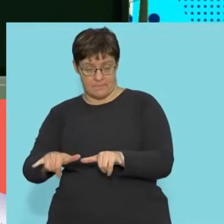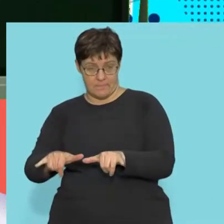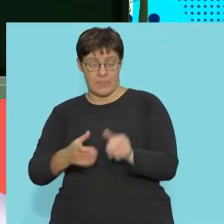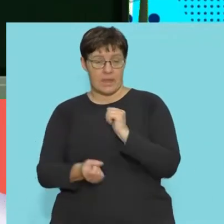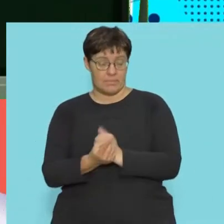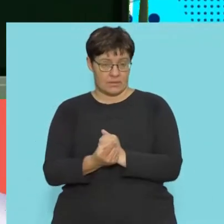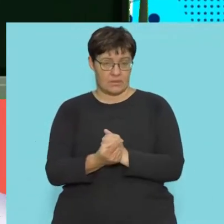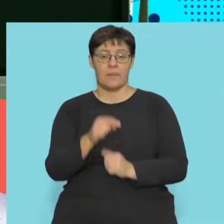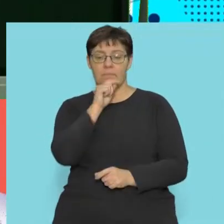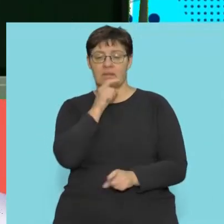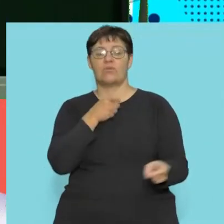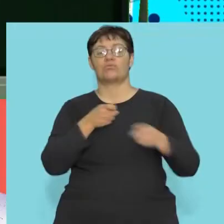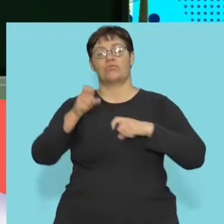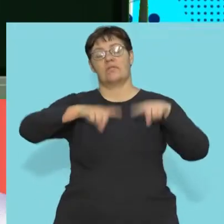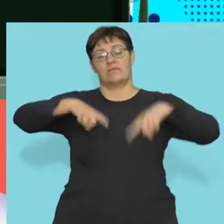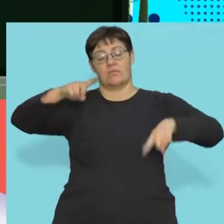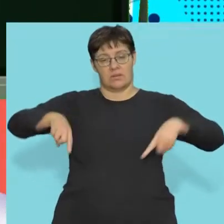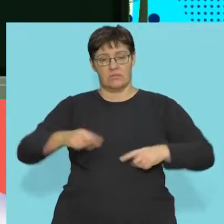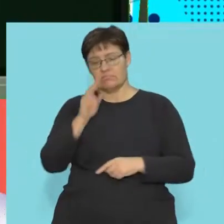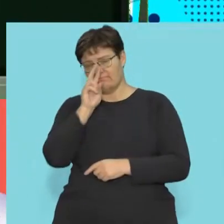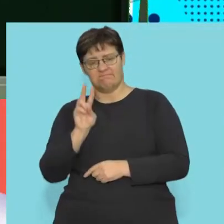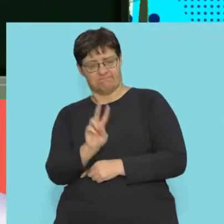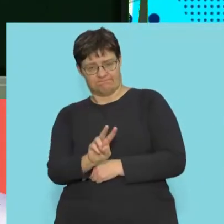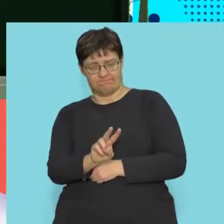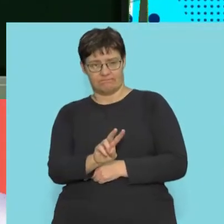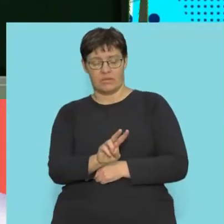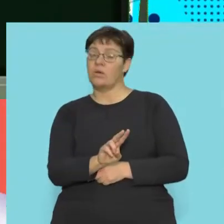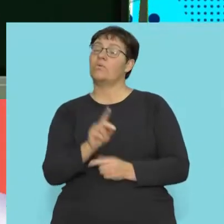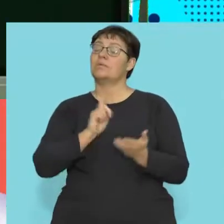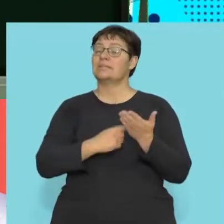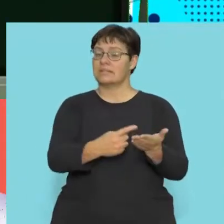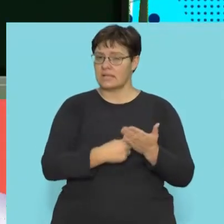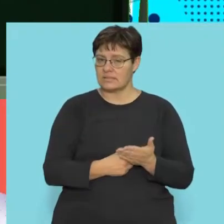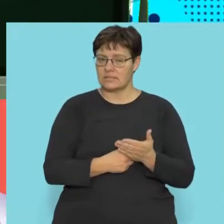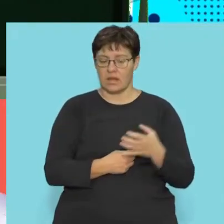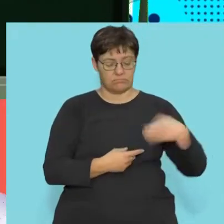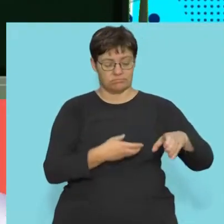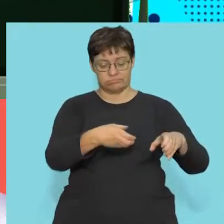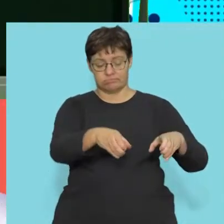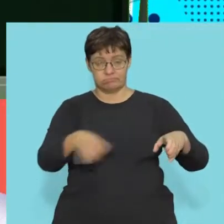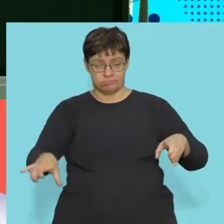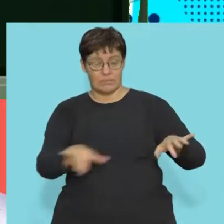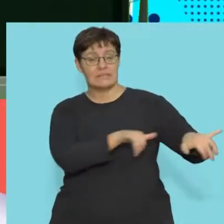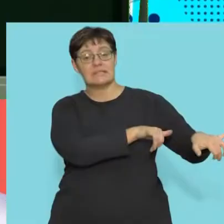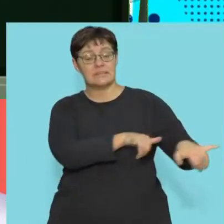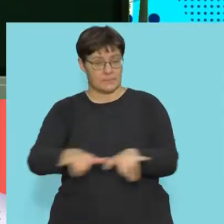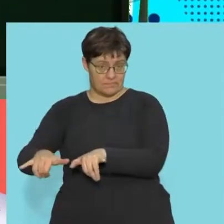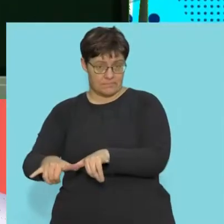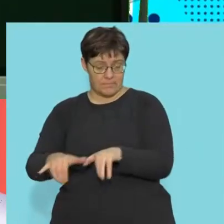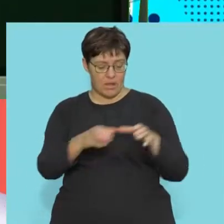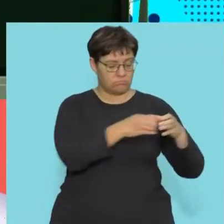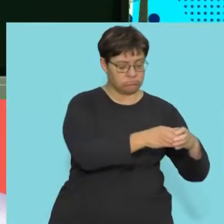samples are subjected to, and that we refer to as a control variable. As you've just seen, we've spoke about the dough being